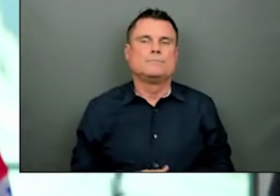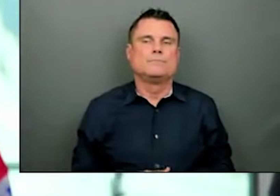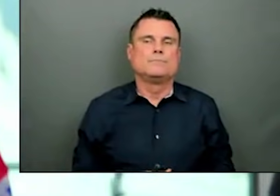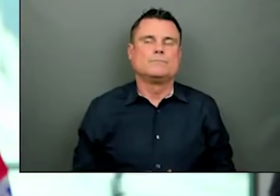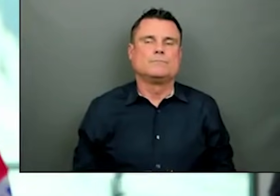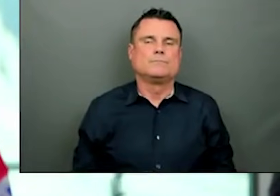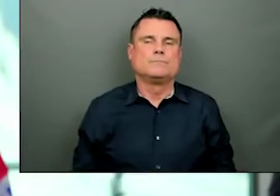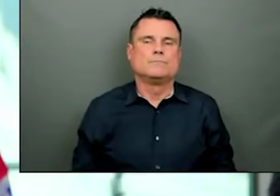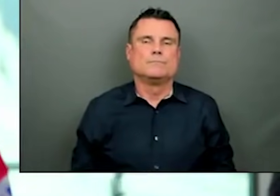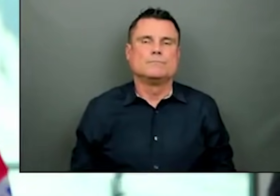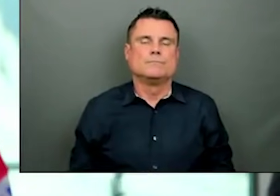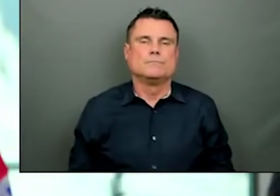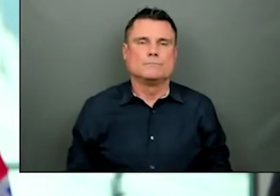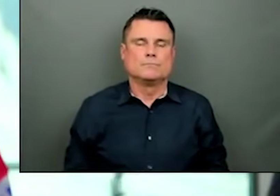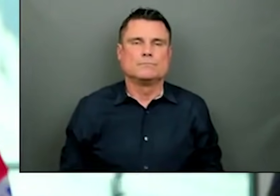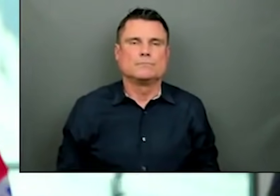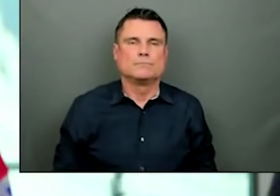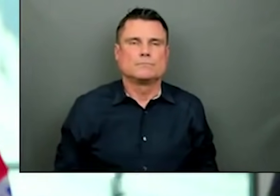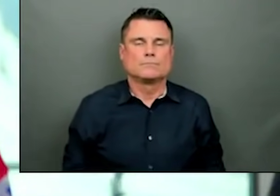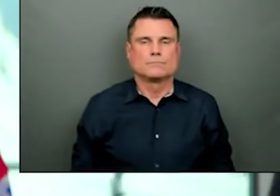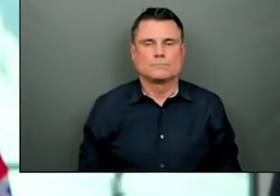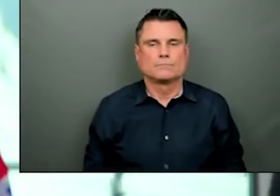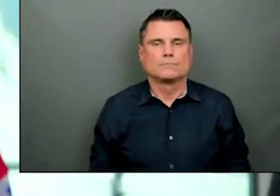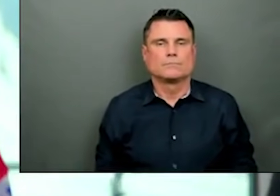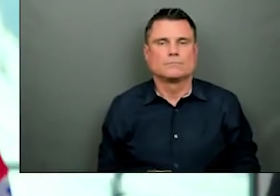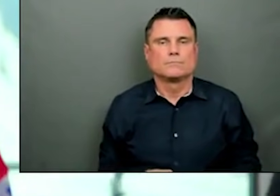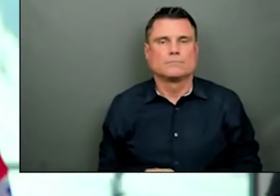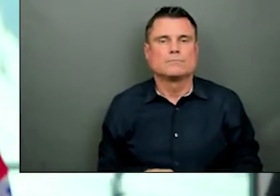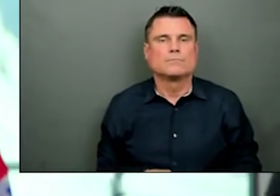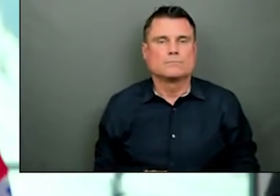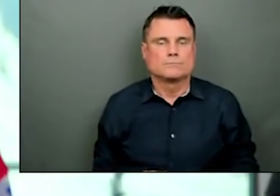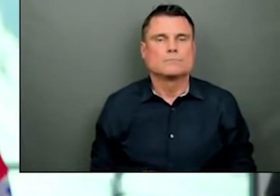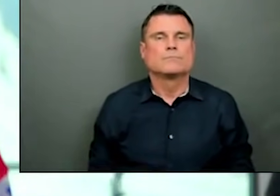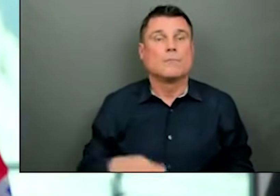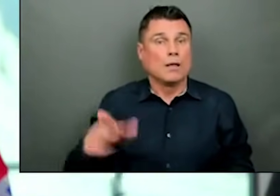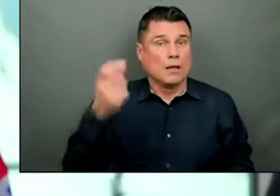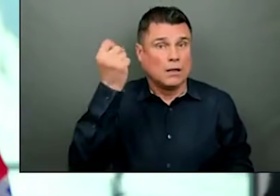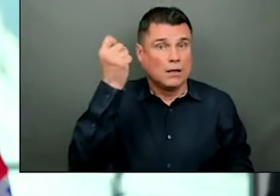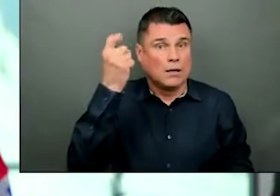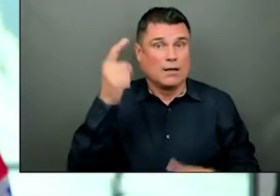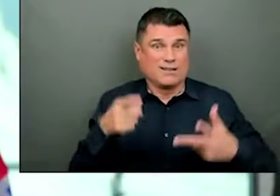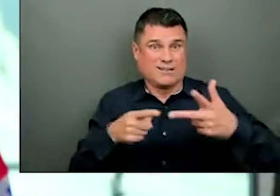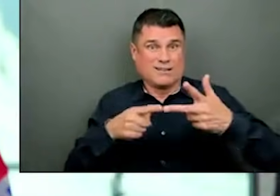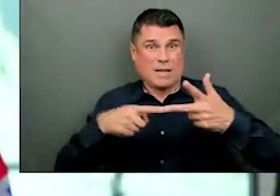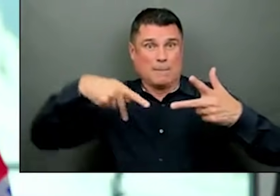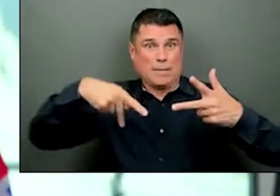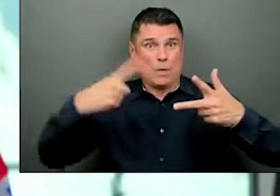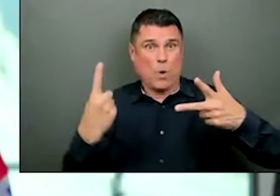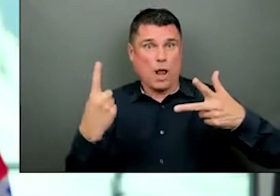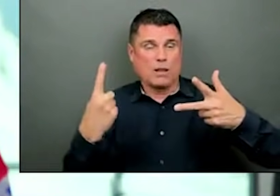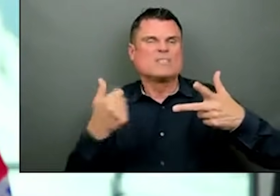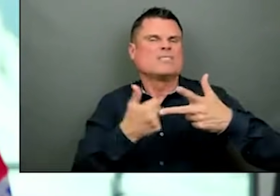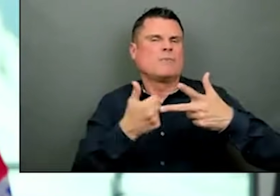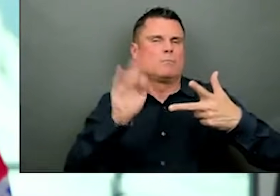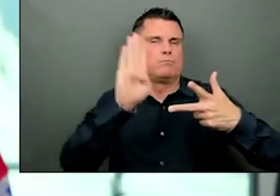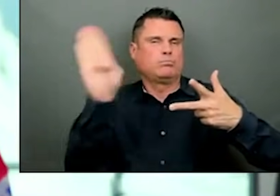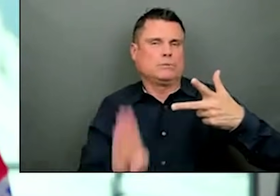surprisingly, given where we're seeing it, mostly 19 to 39-year age group. Richard, do you have a